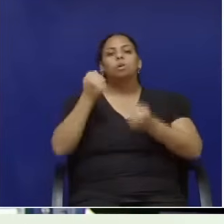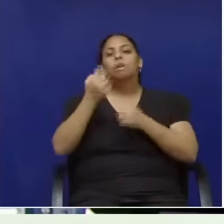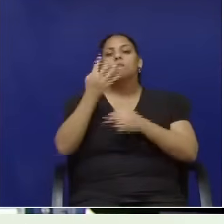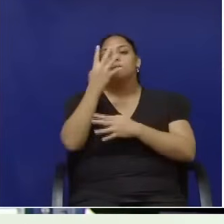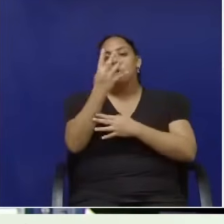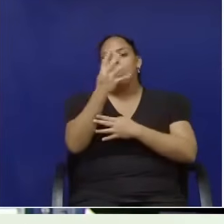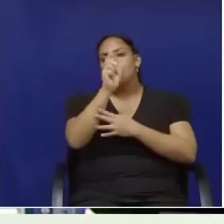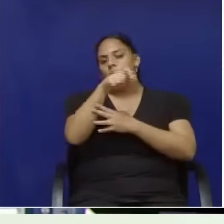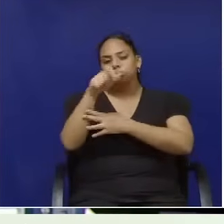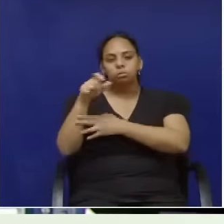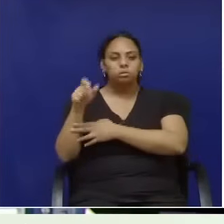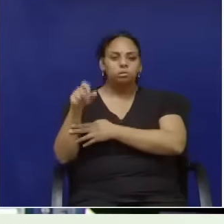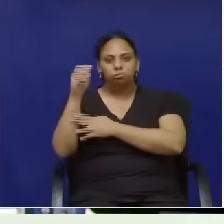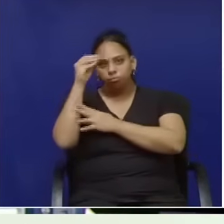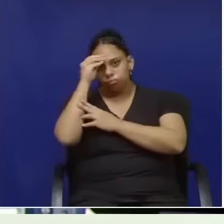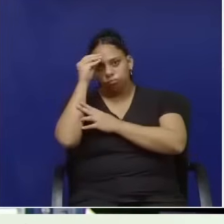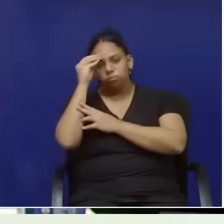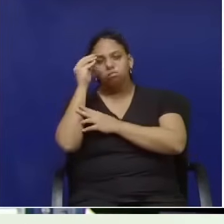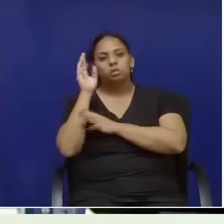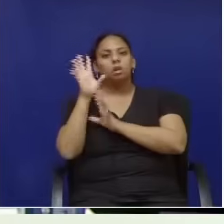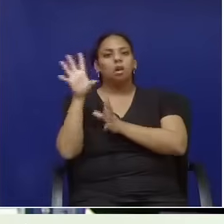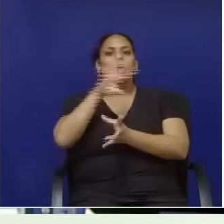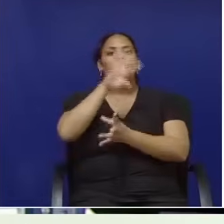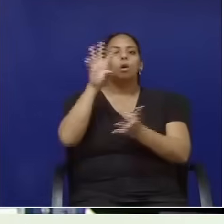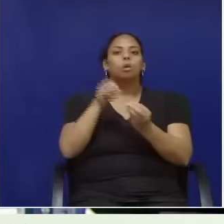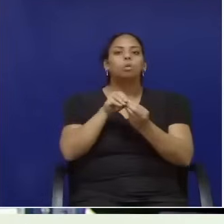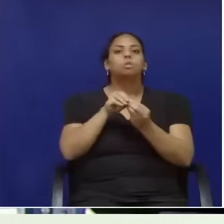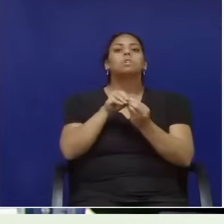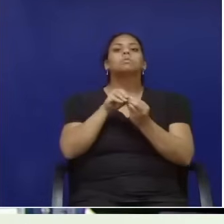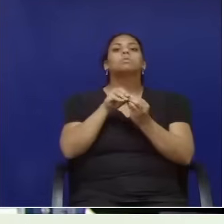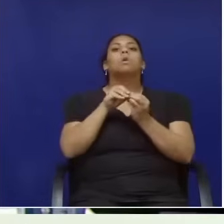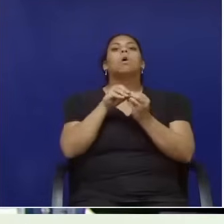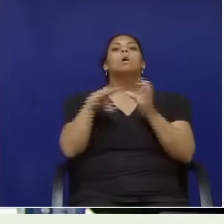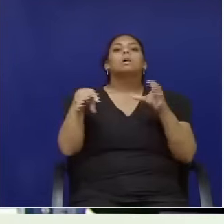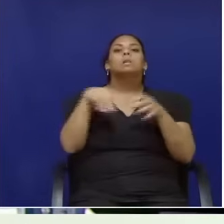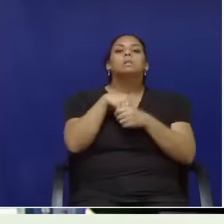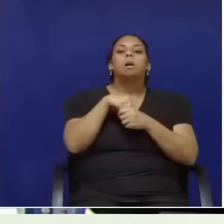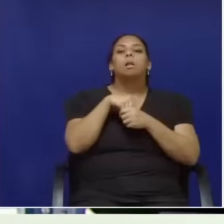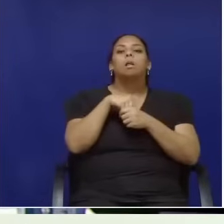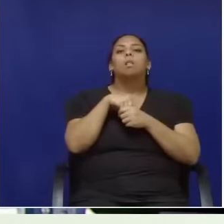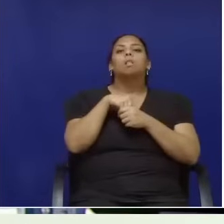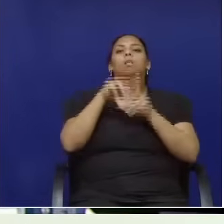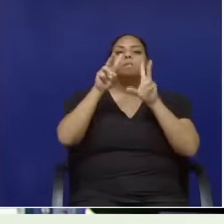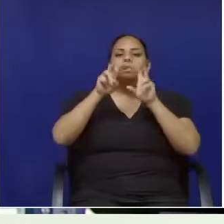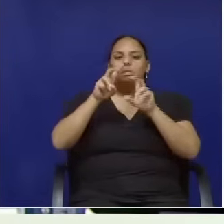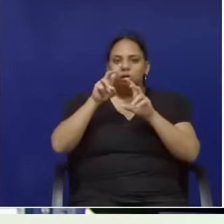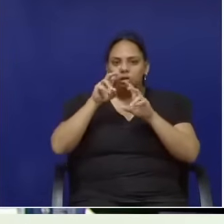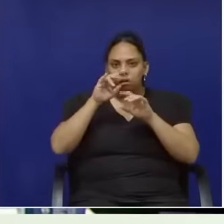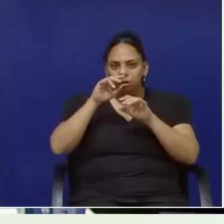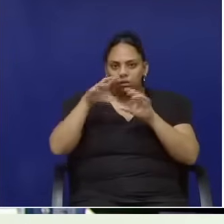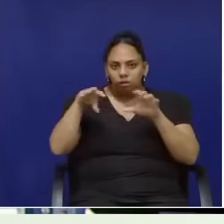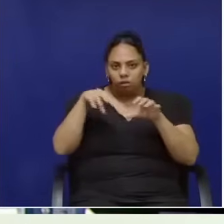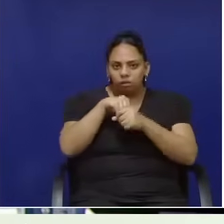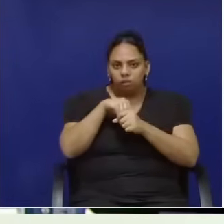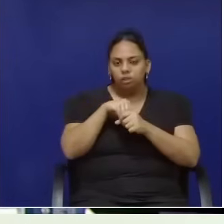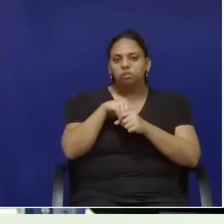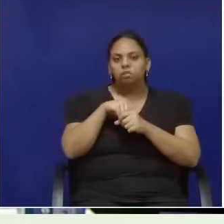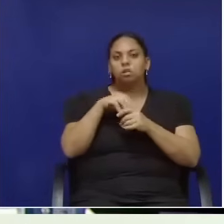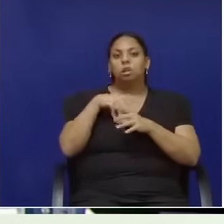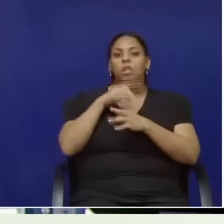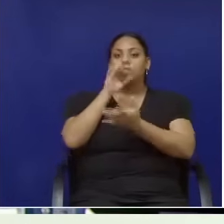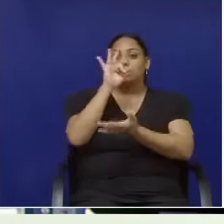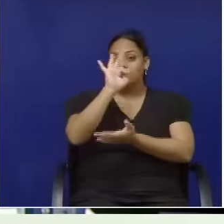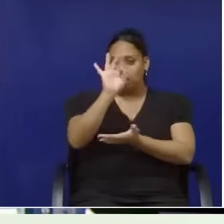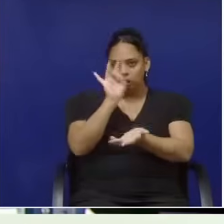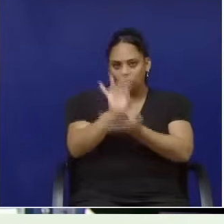officials and have been concluded from an internal investigation perspective. 3 officials have since been dismissed